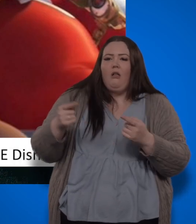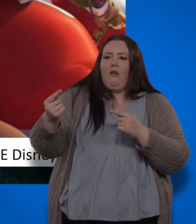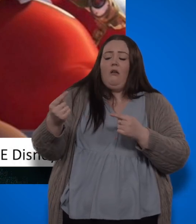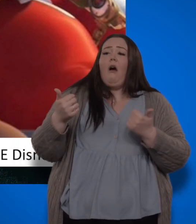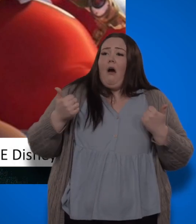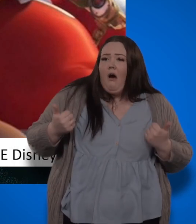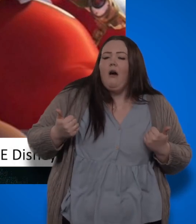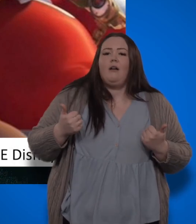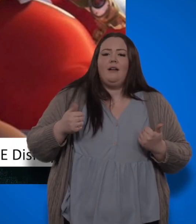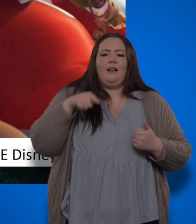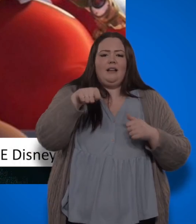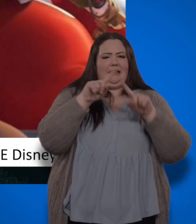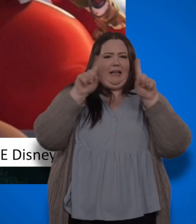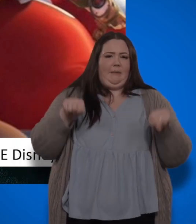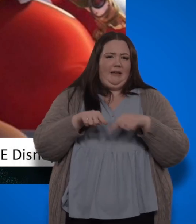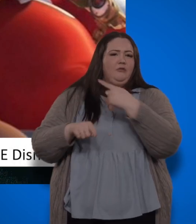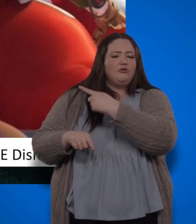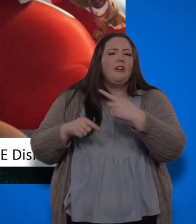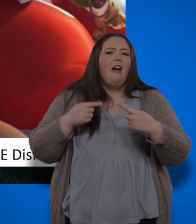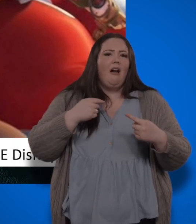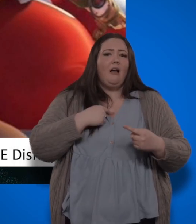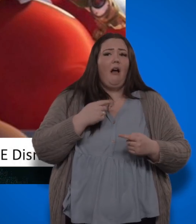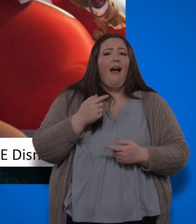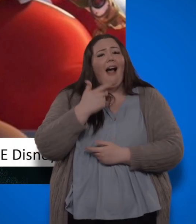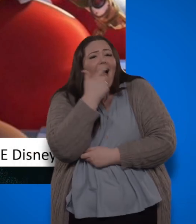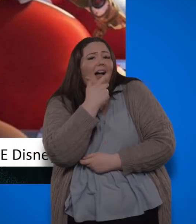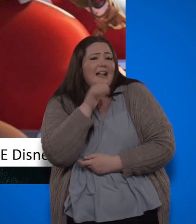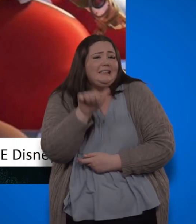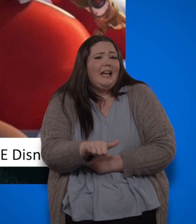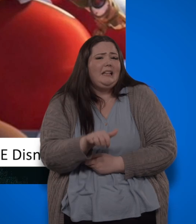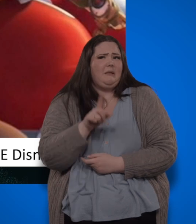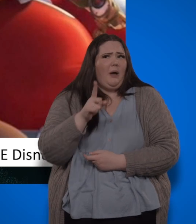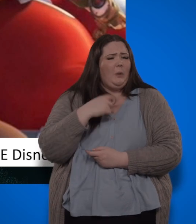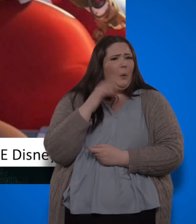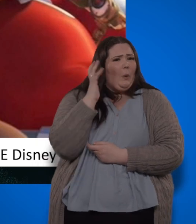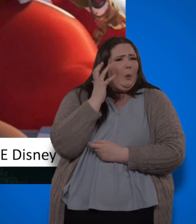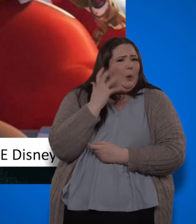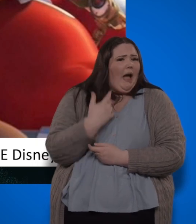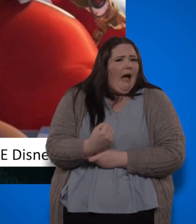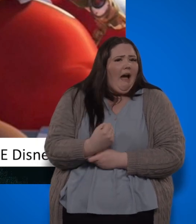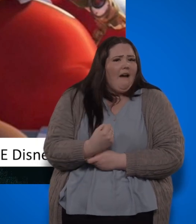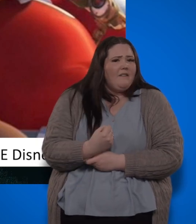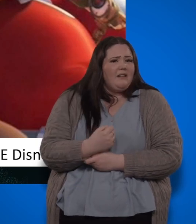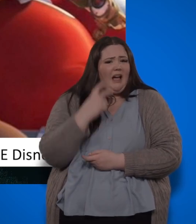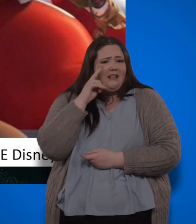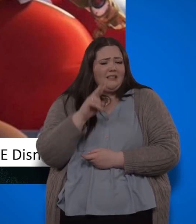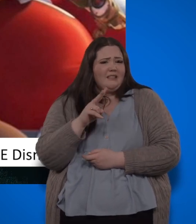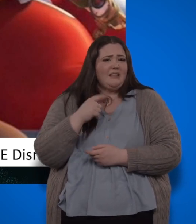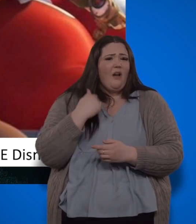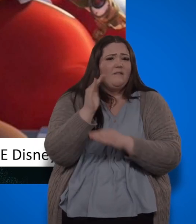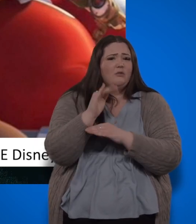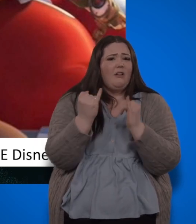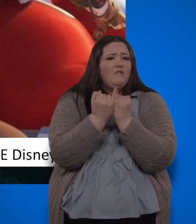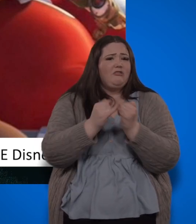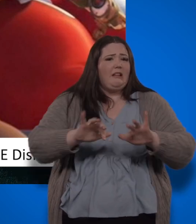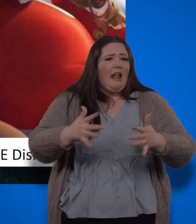from that film. It's a humorous but terrifying portrait of what might happen to humans in a frictionless future. So